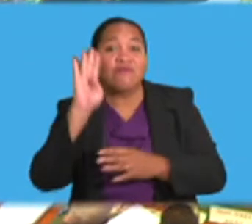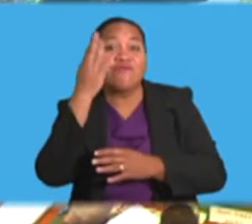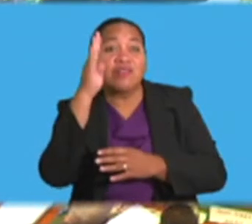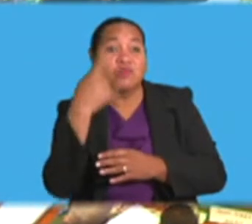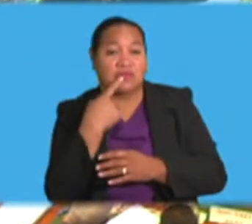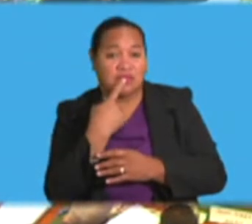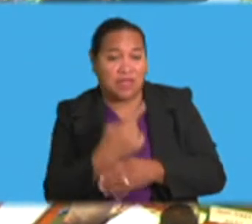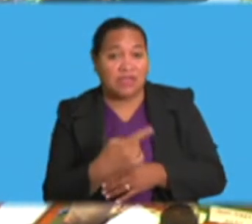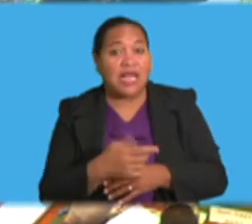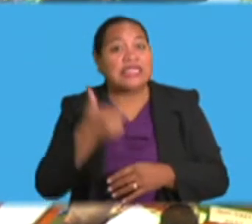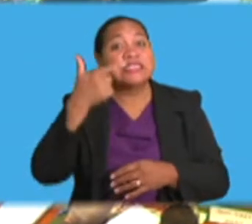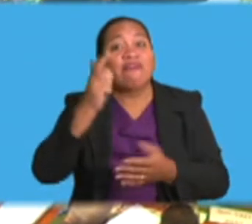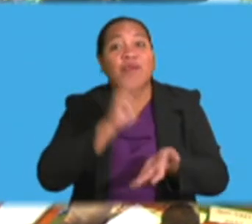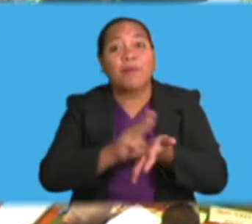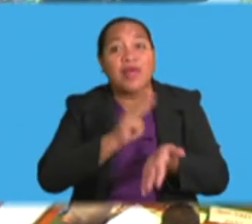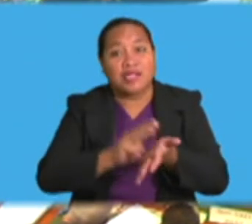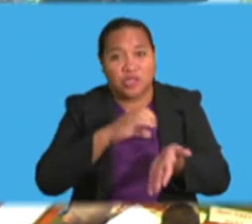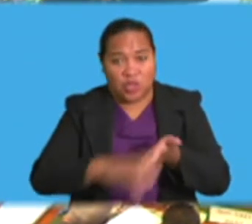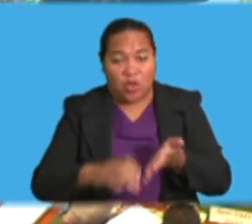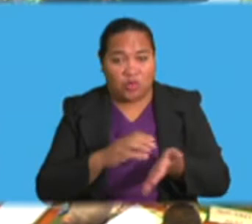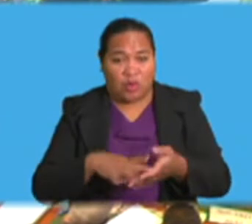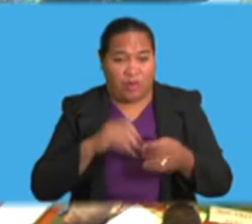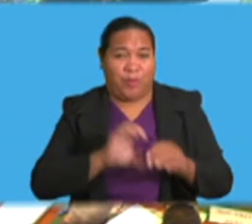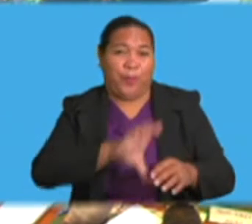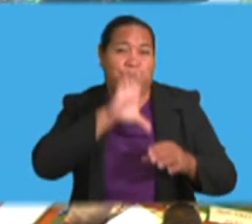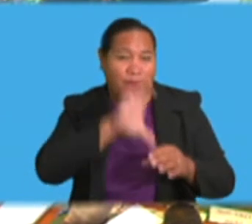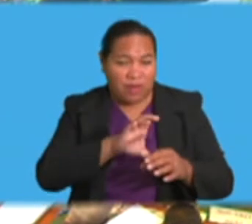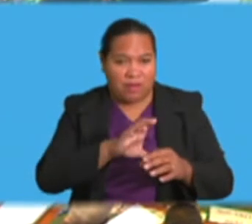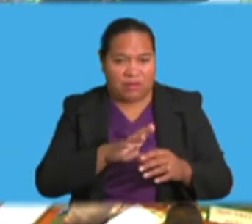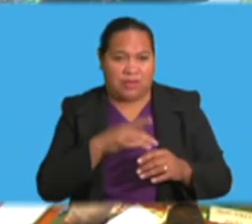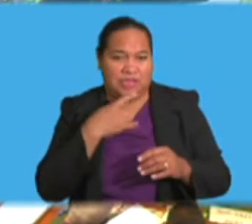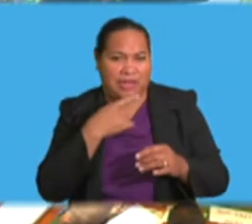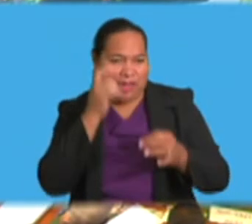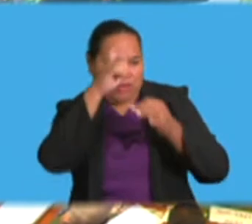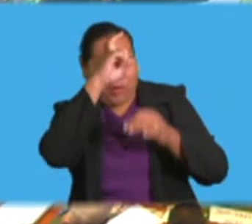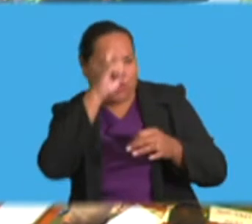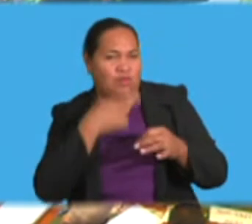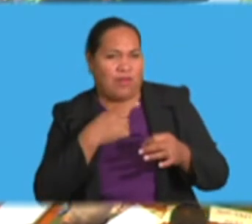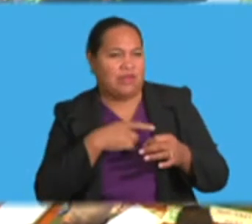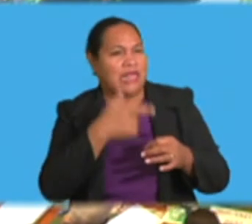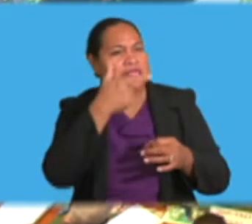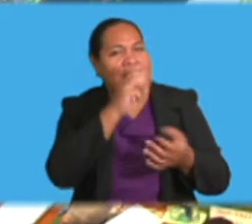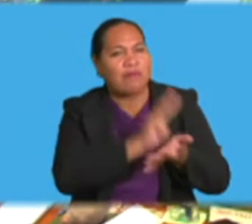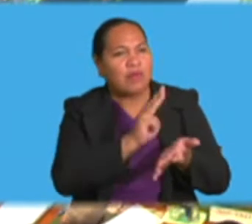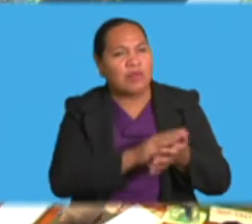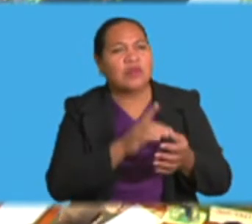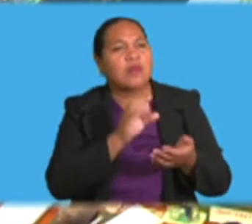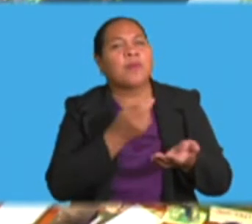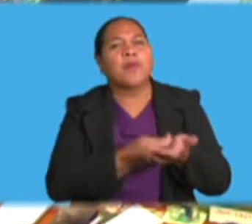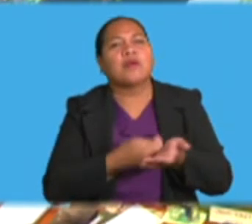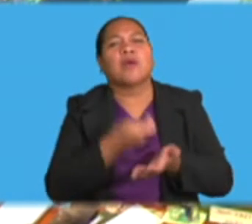said, $7 million, what a hefty sum, and questioned the legality of the $7 million payout by the Fiji Pine Limited to its